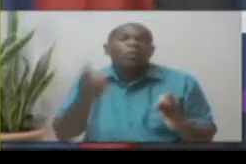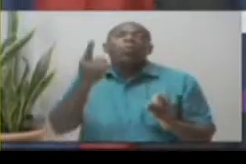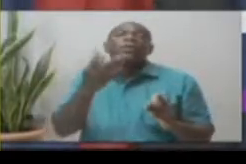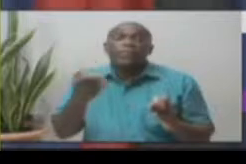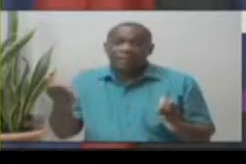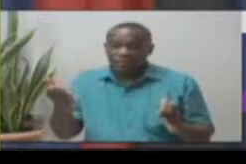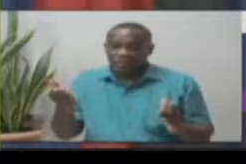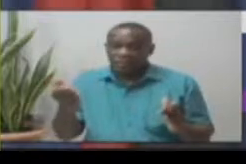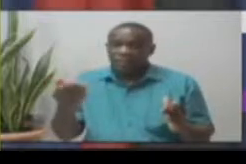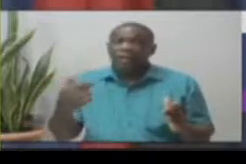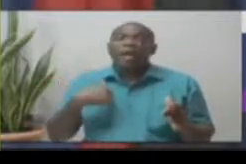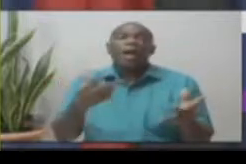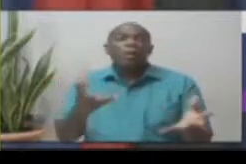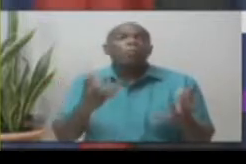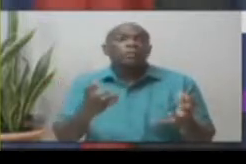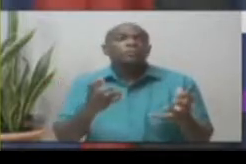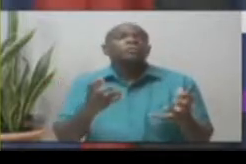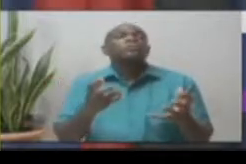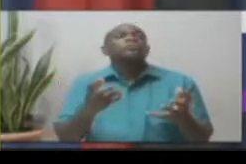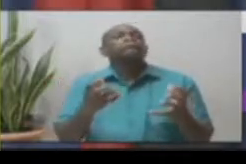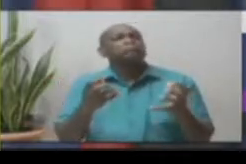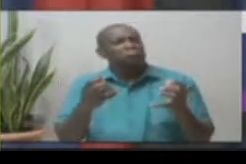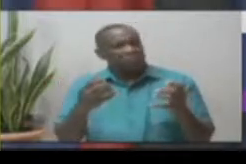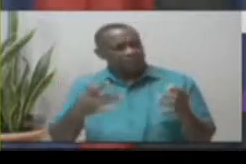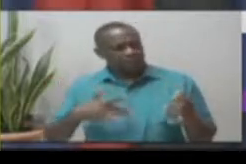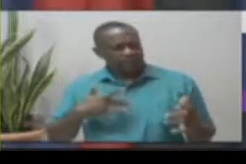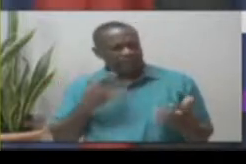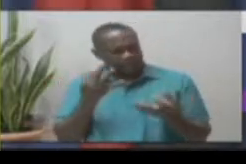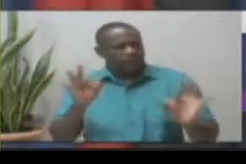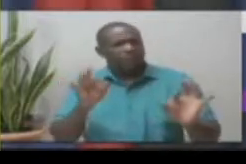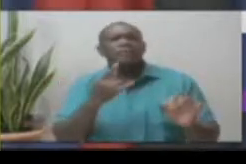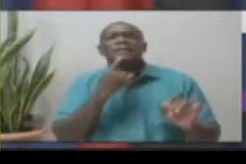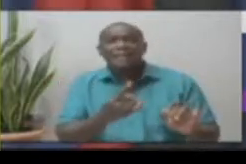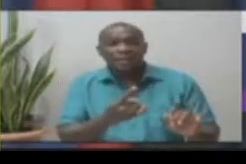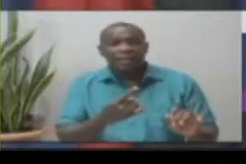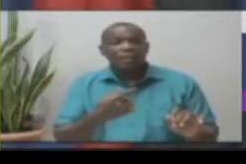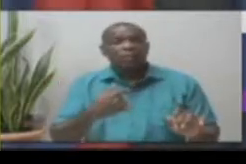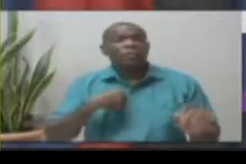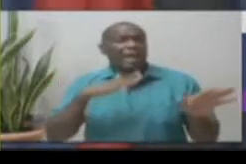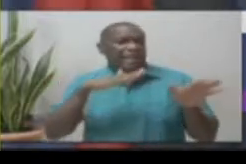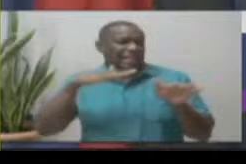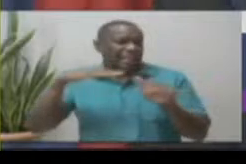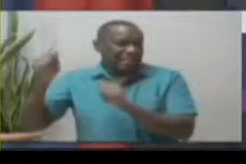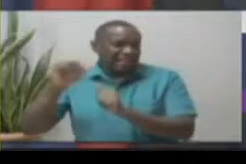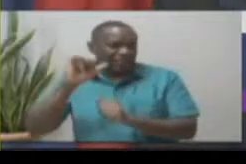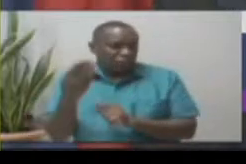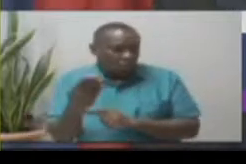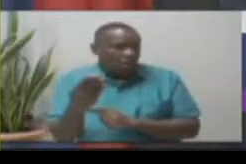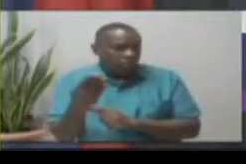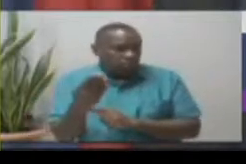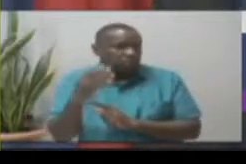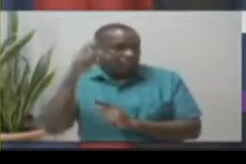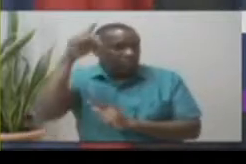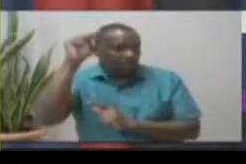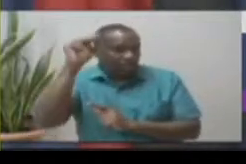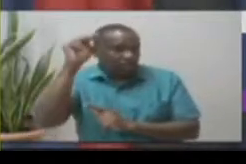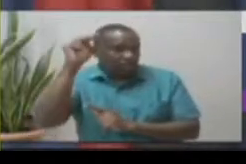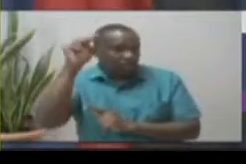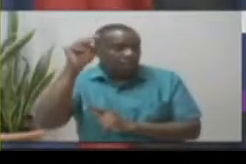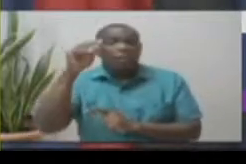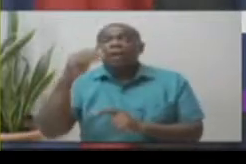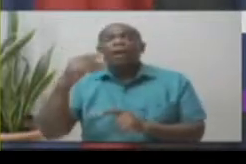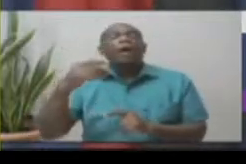to say to the country when I leave this job is that I did not run a cabinet